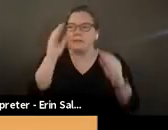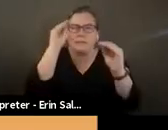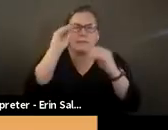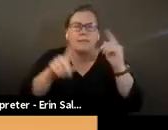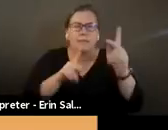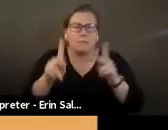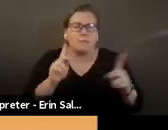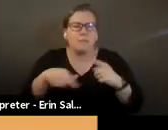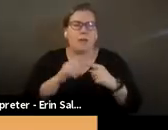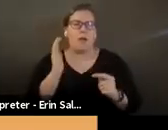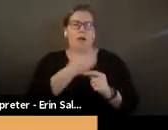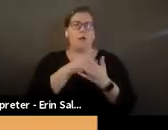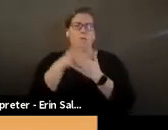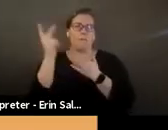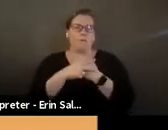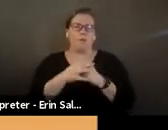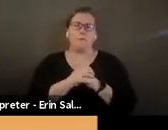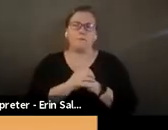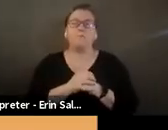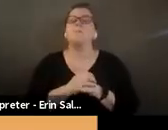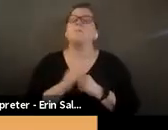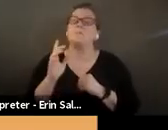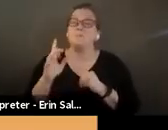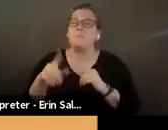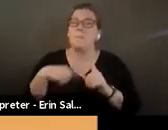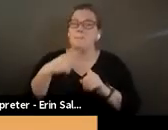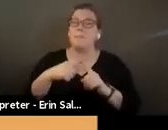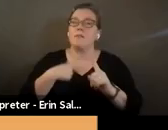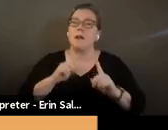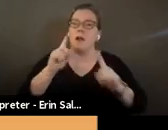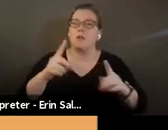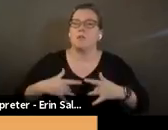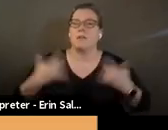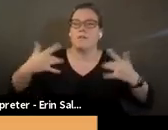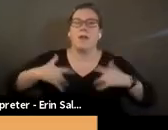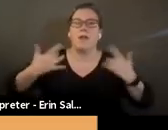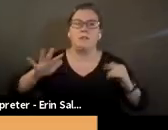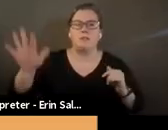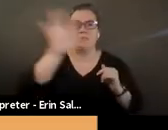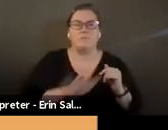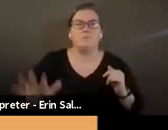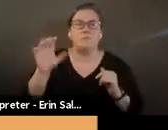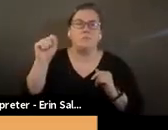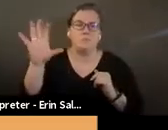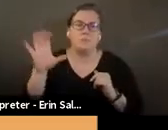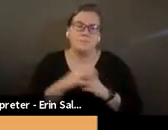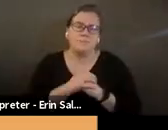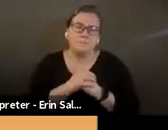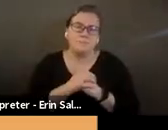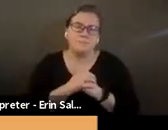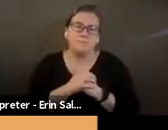I also go to a lot of events around the state of South Carolina, which we all know due